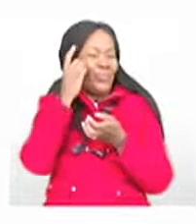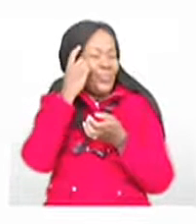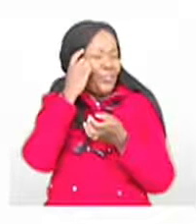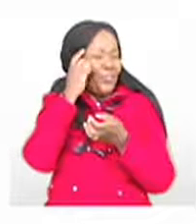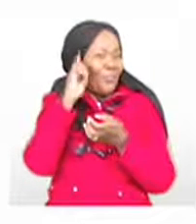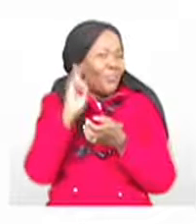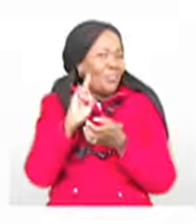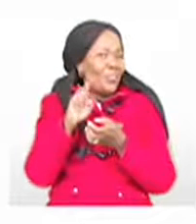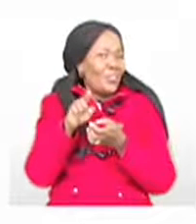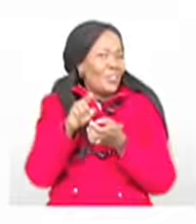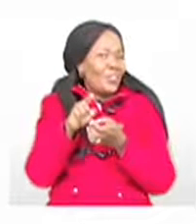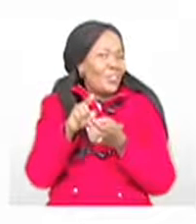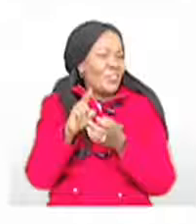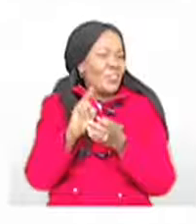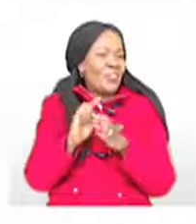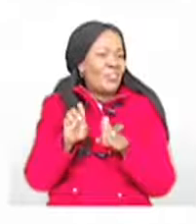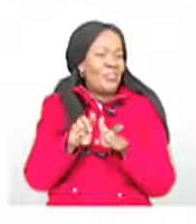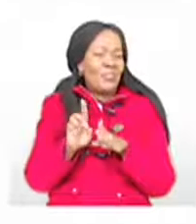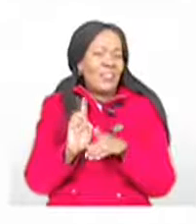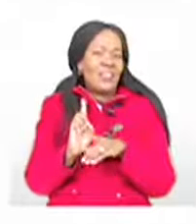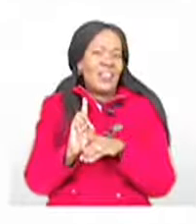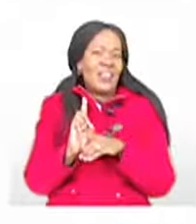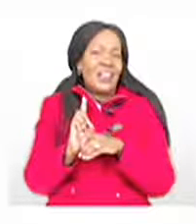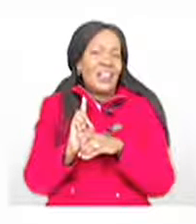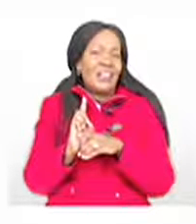like to do? Remember,